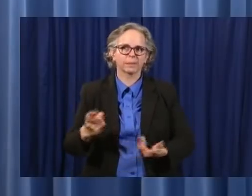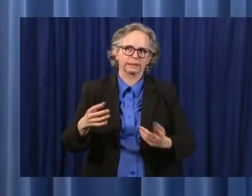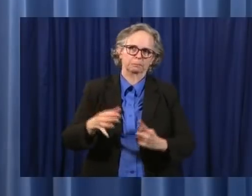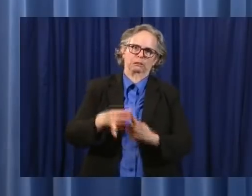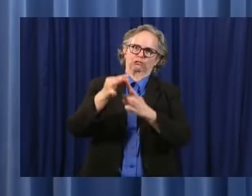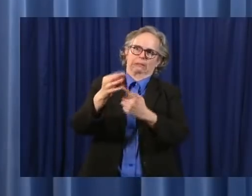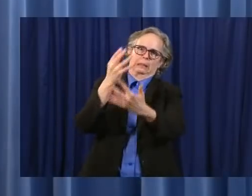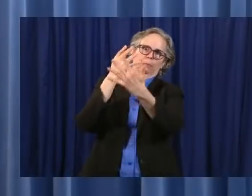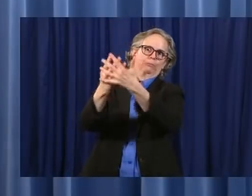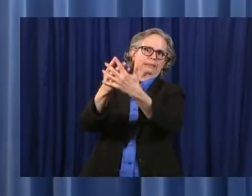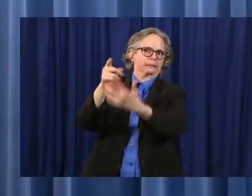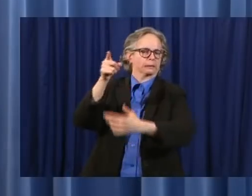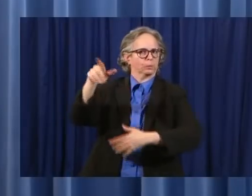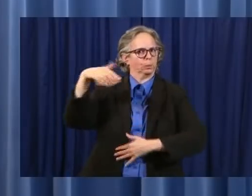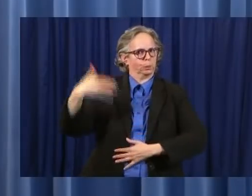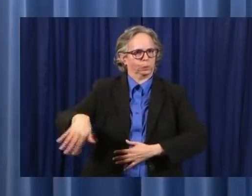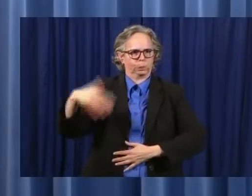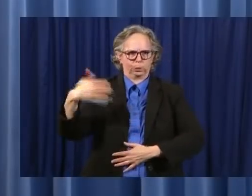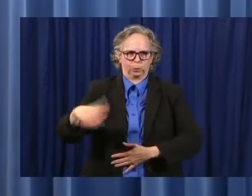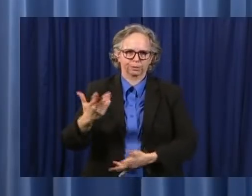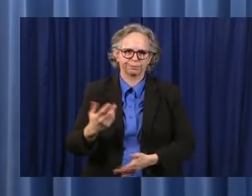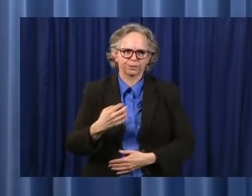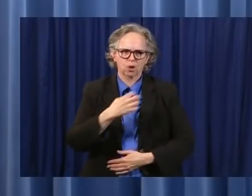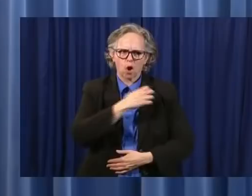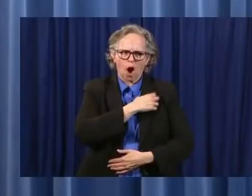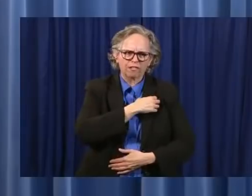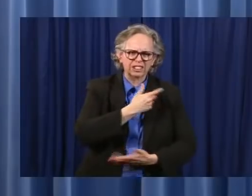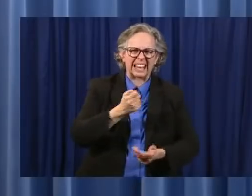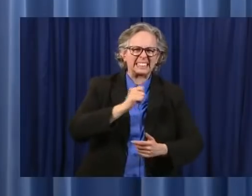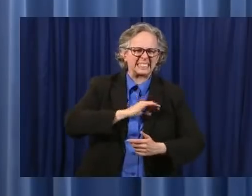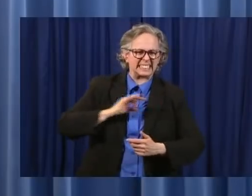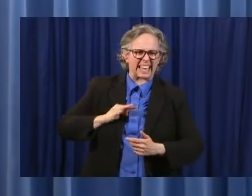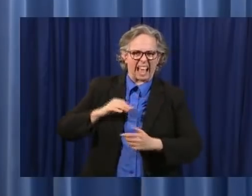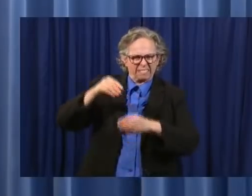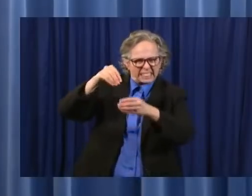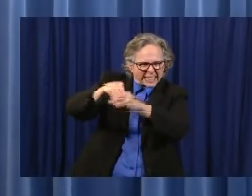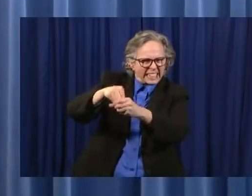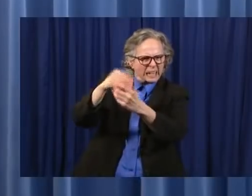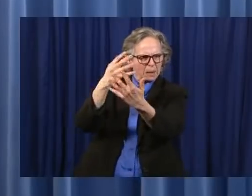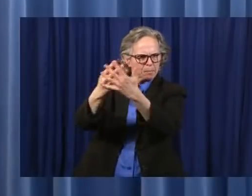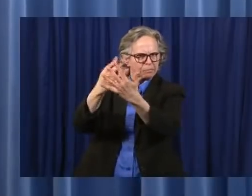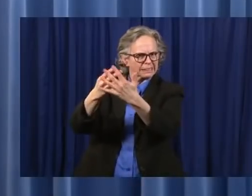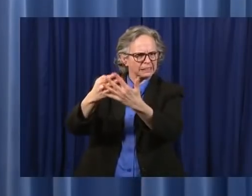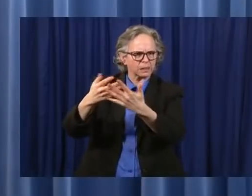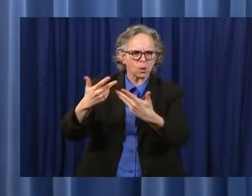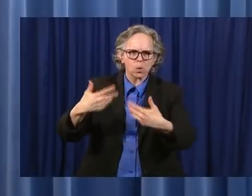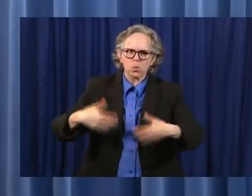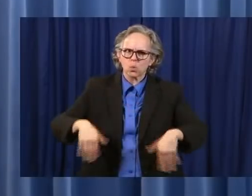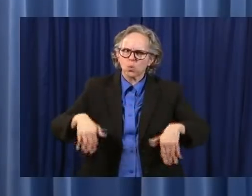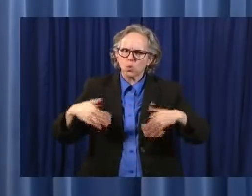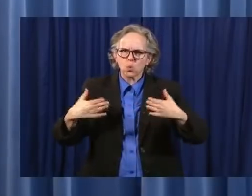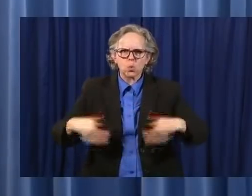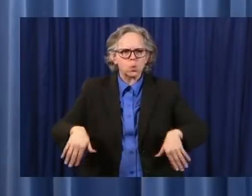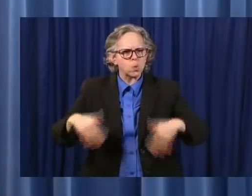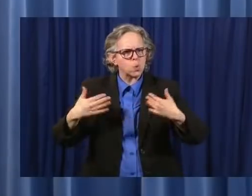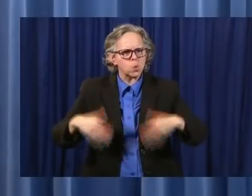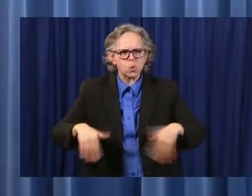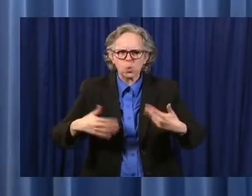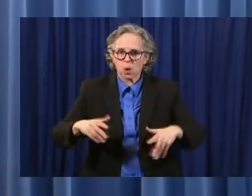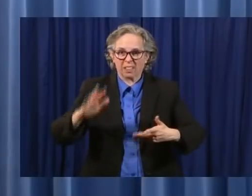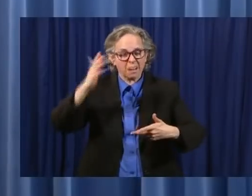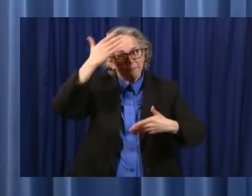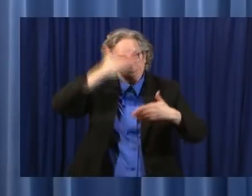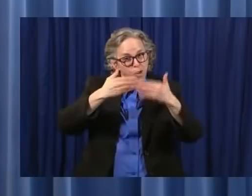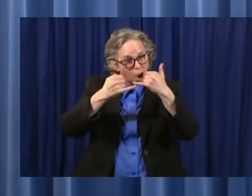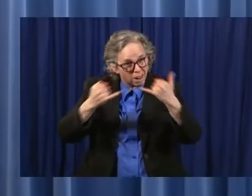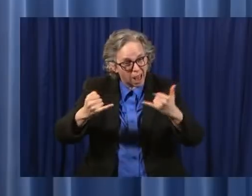correction officers and our others staffing our state prisons are really on the front line every single